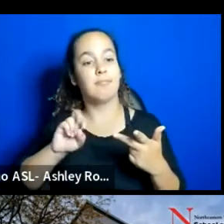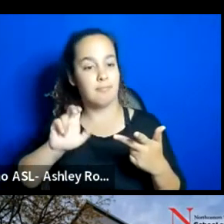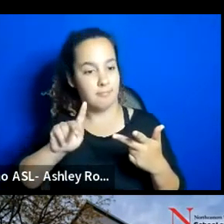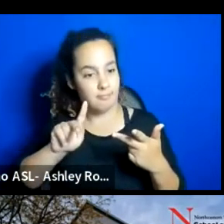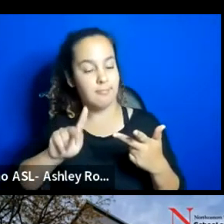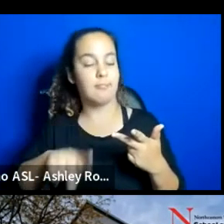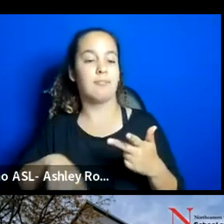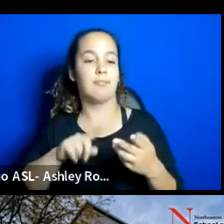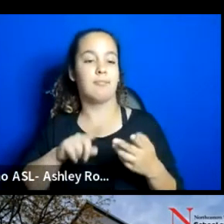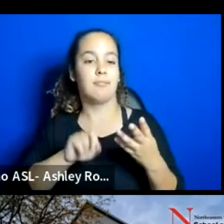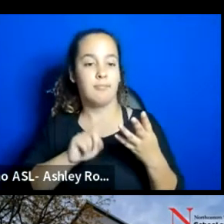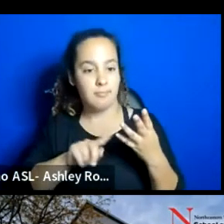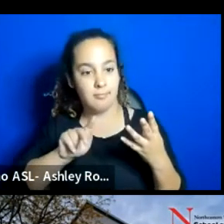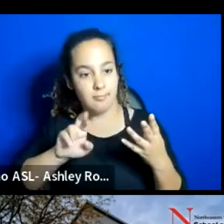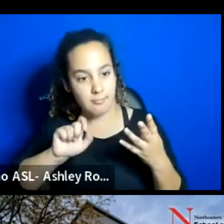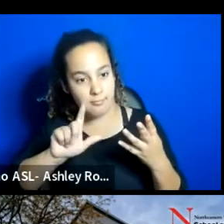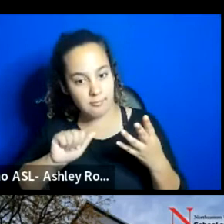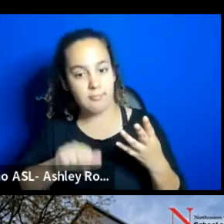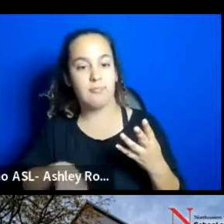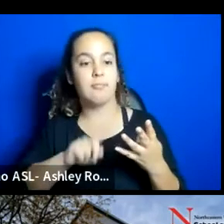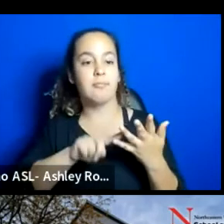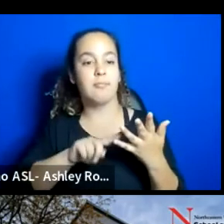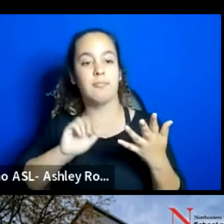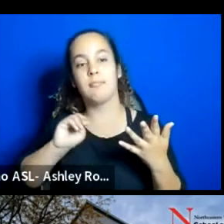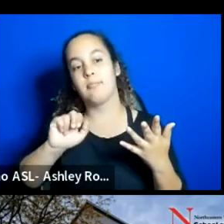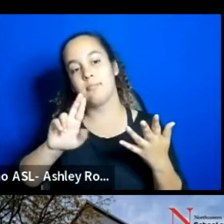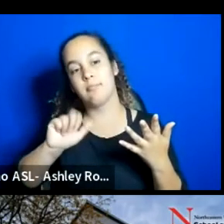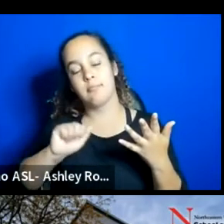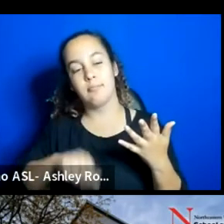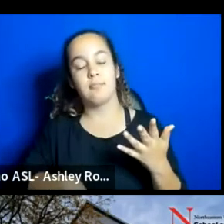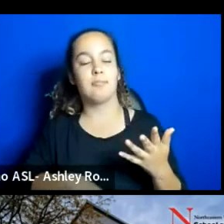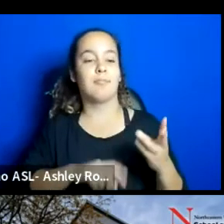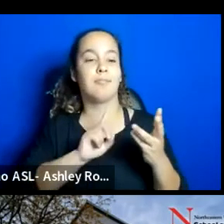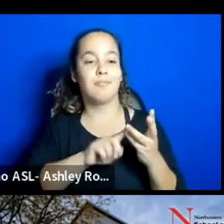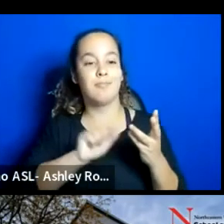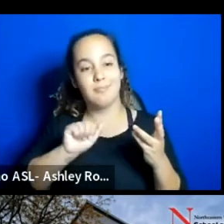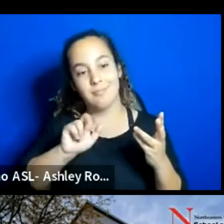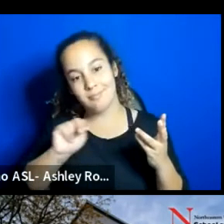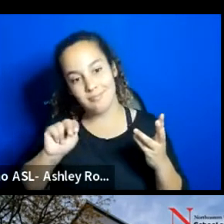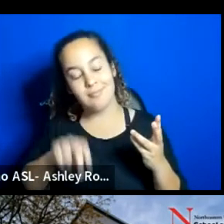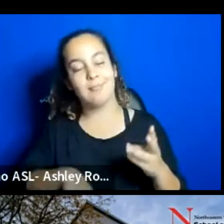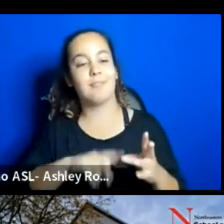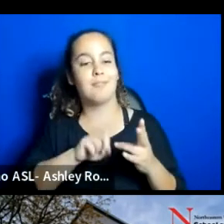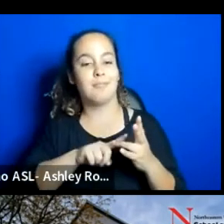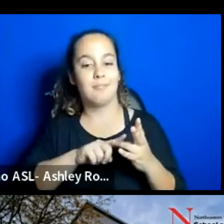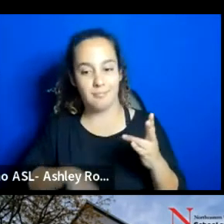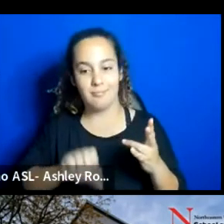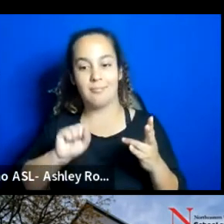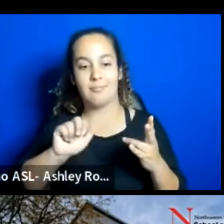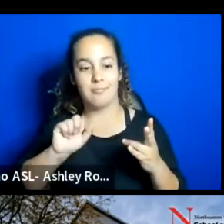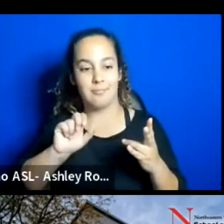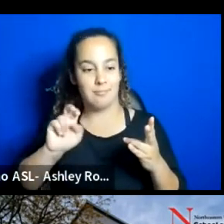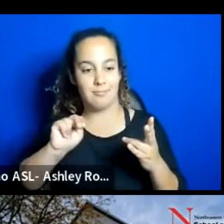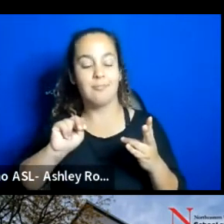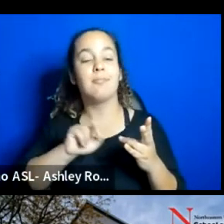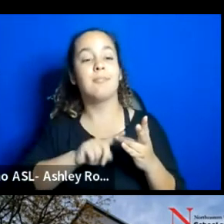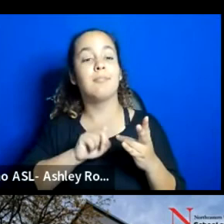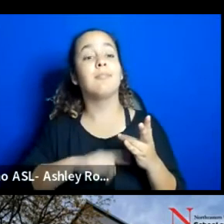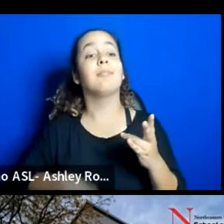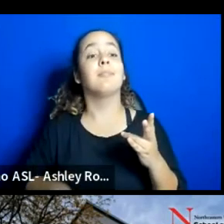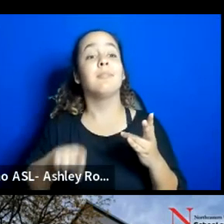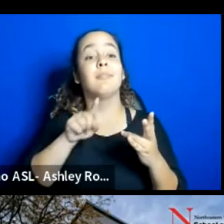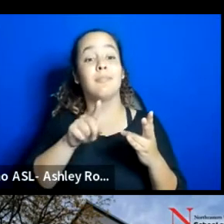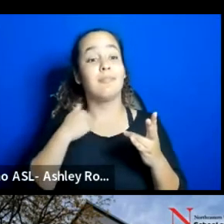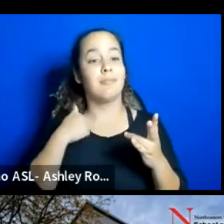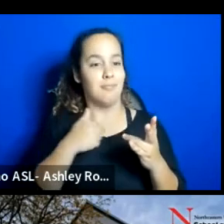Swanson, Marlis Schweitzer, Anne Folino, and Jose Bellido. And then Brent will respond for a few minutes and we'll